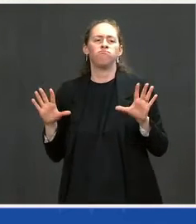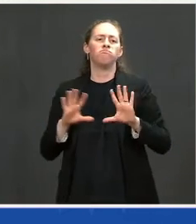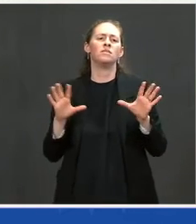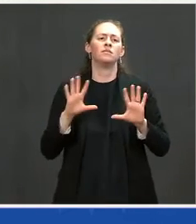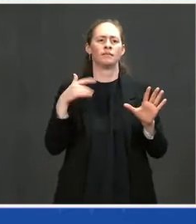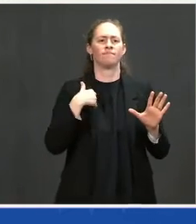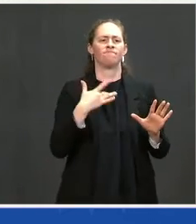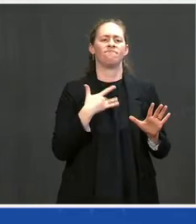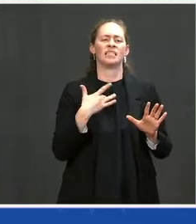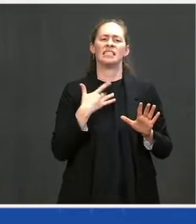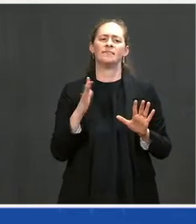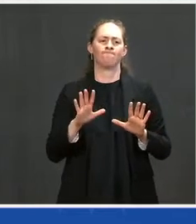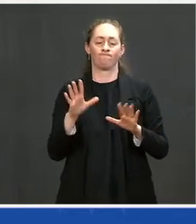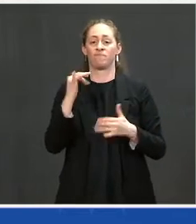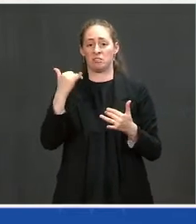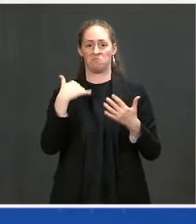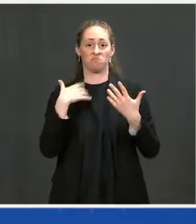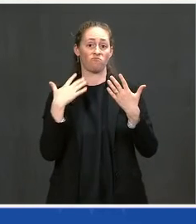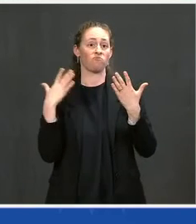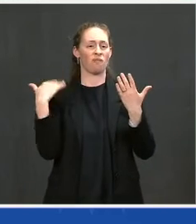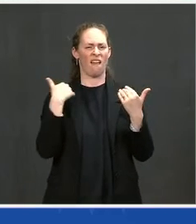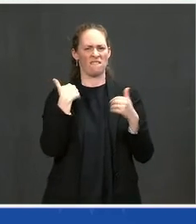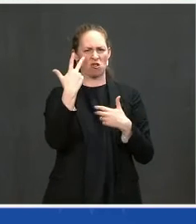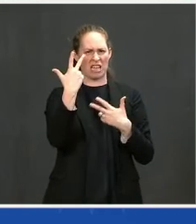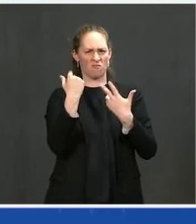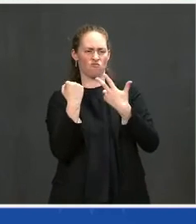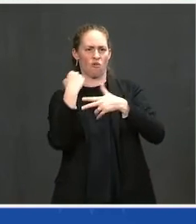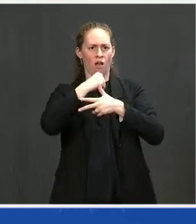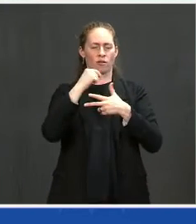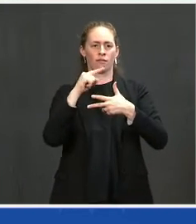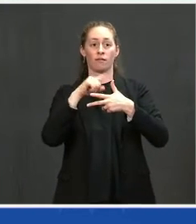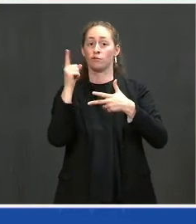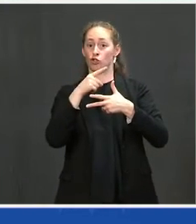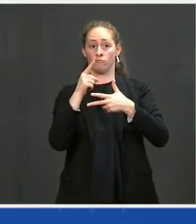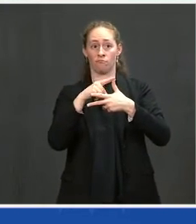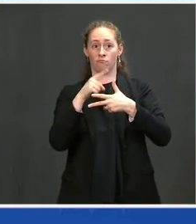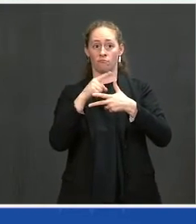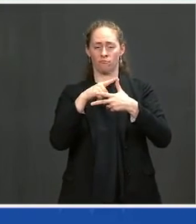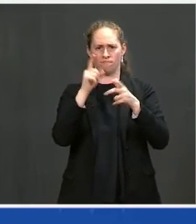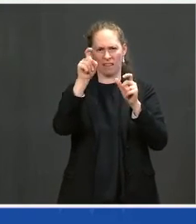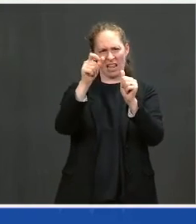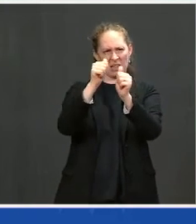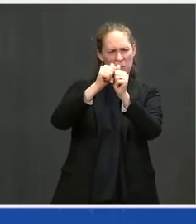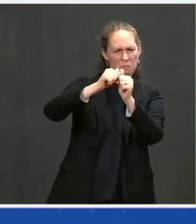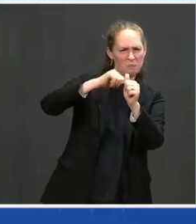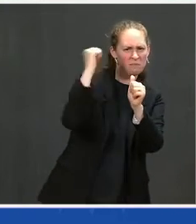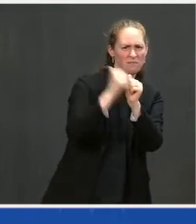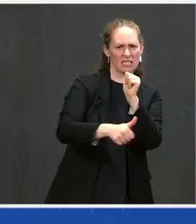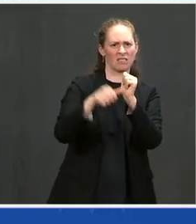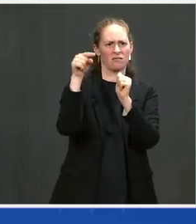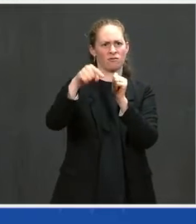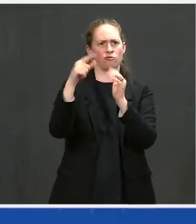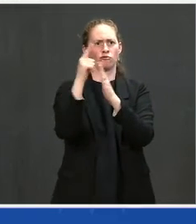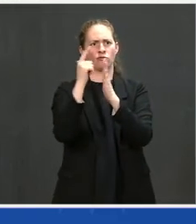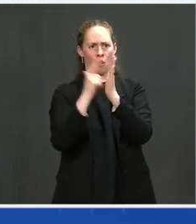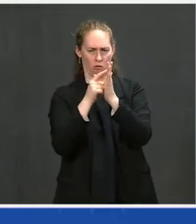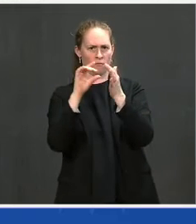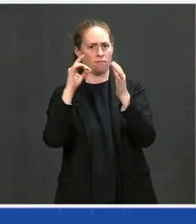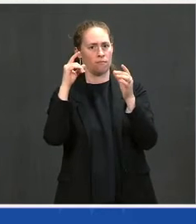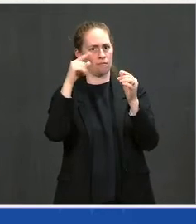One, trying to figure out how to pass the legislation passed by the House, number one. Number